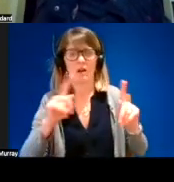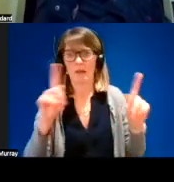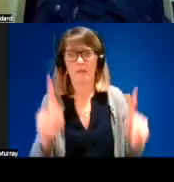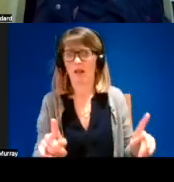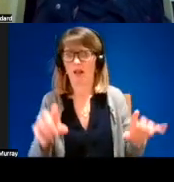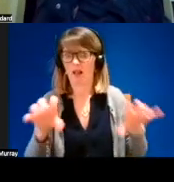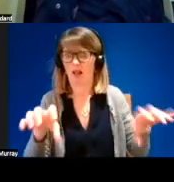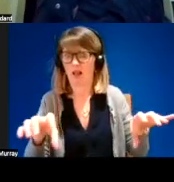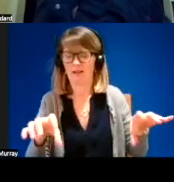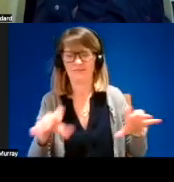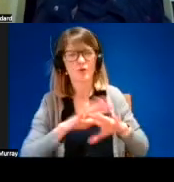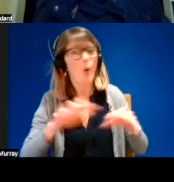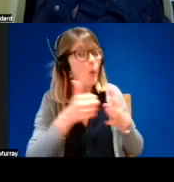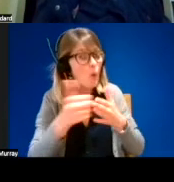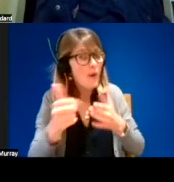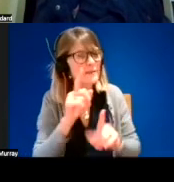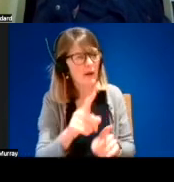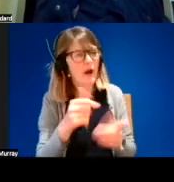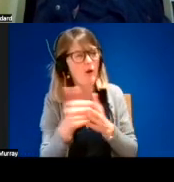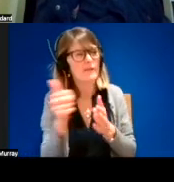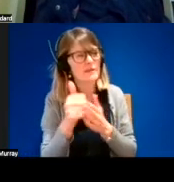the case, but often.